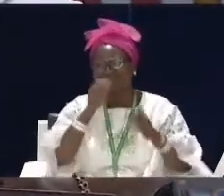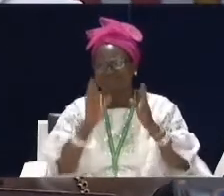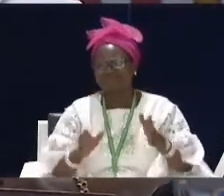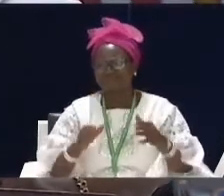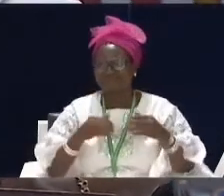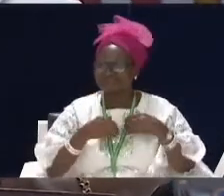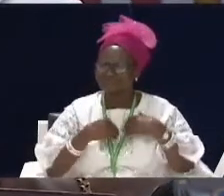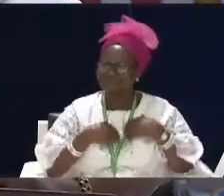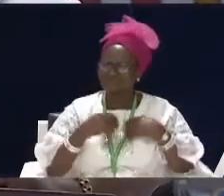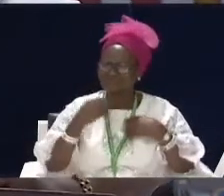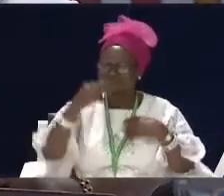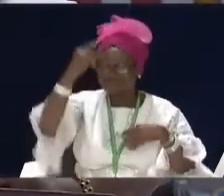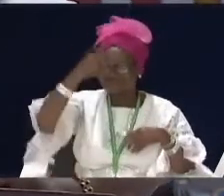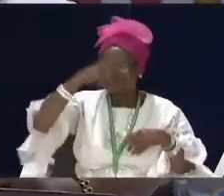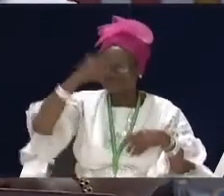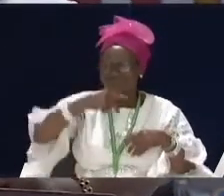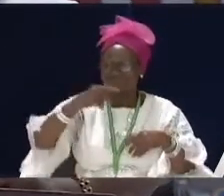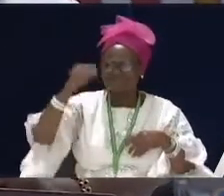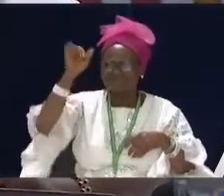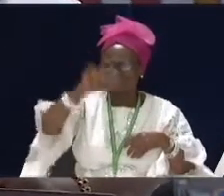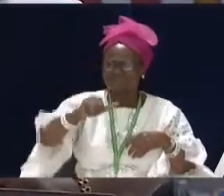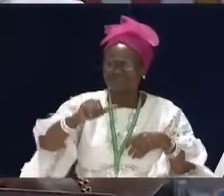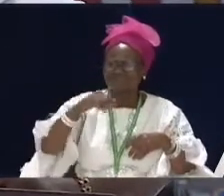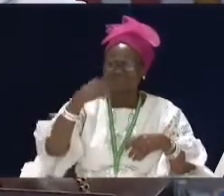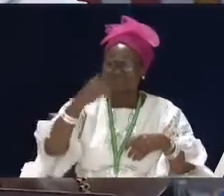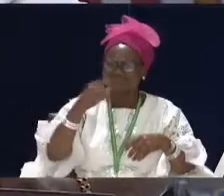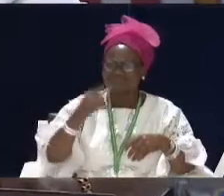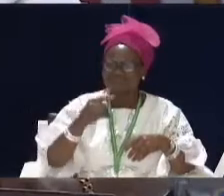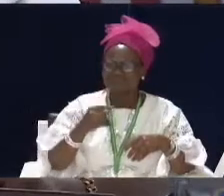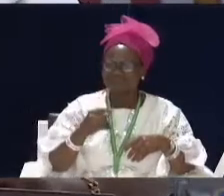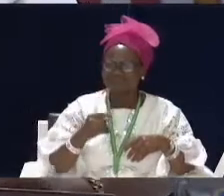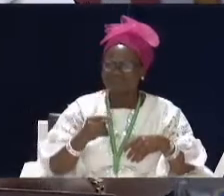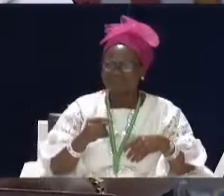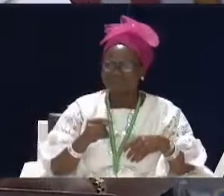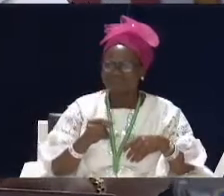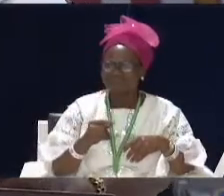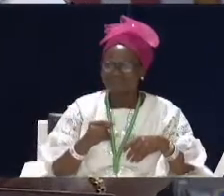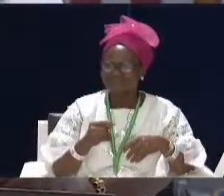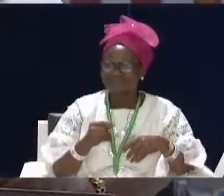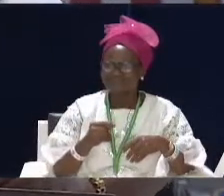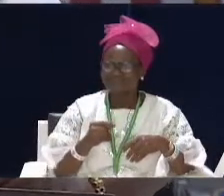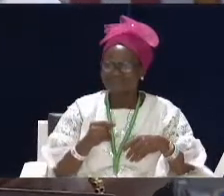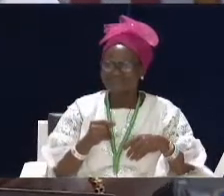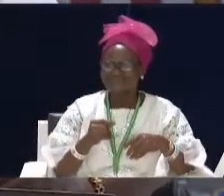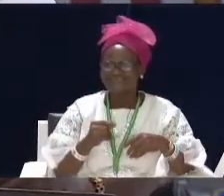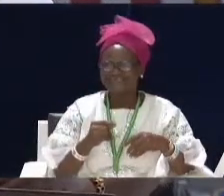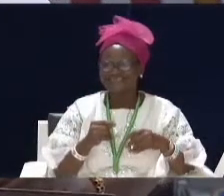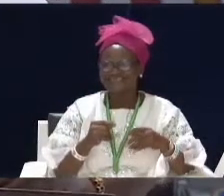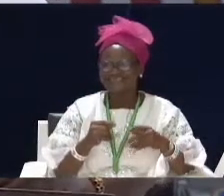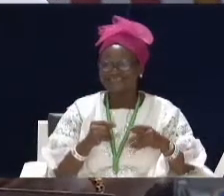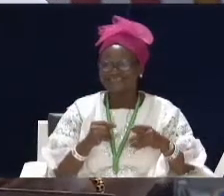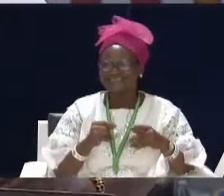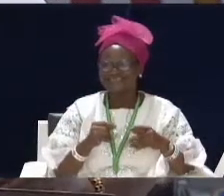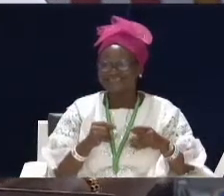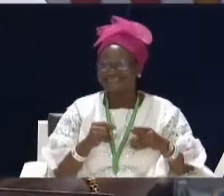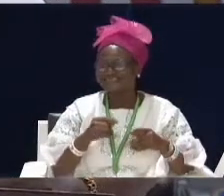They said, Arabaturamu, don't